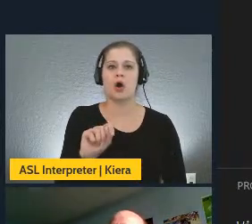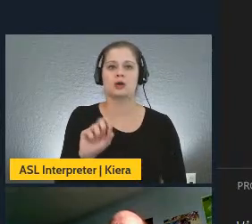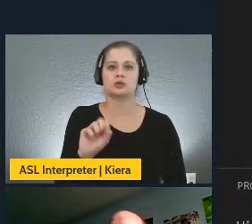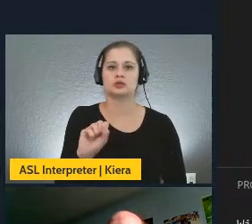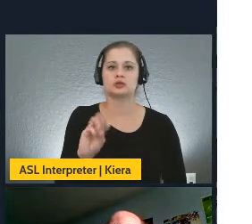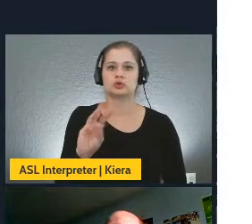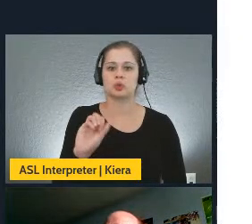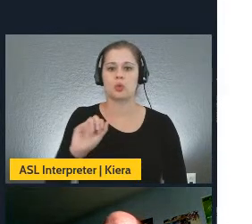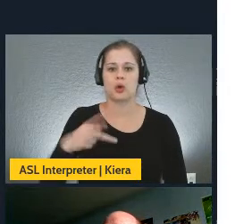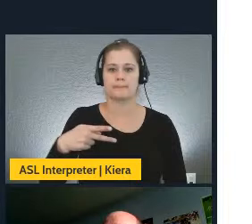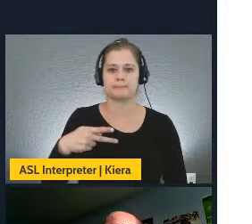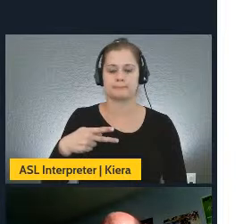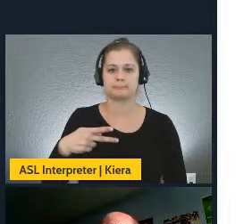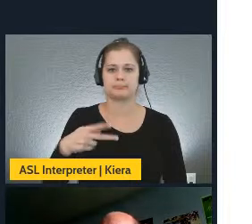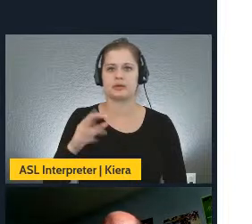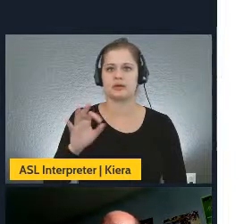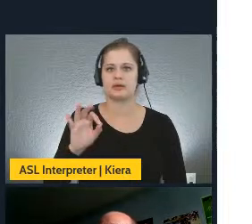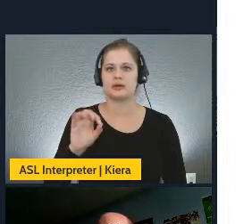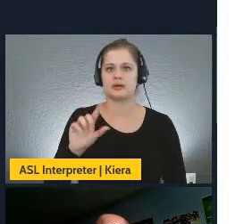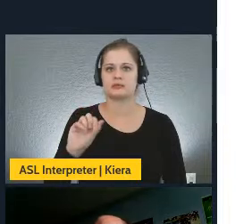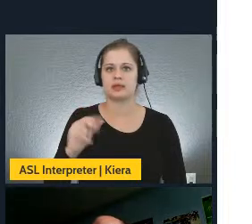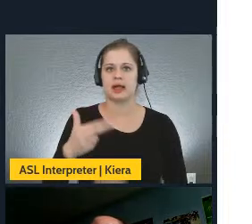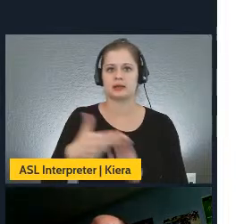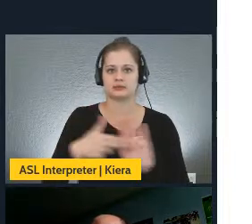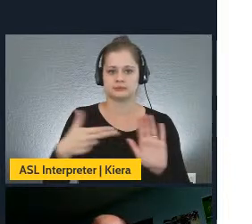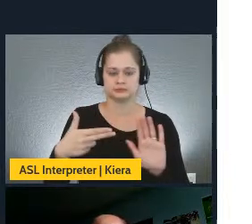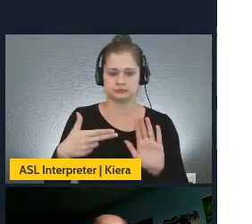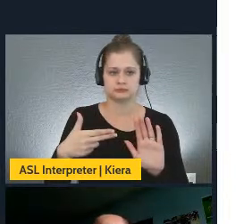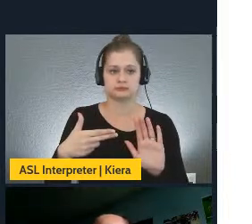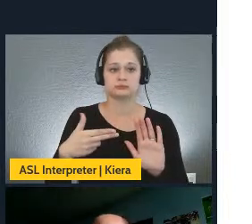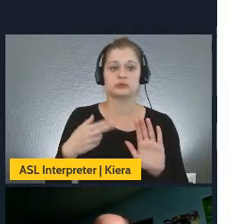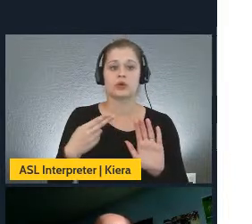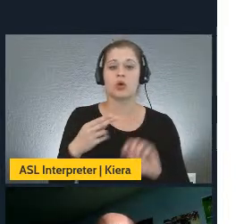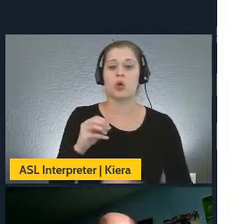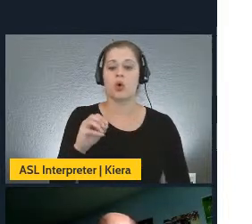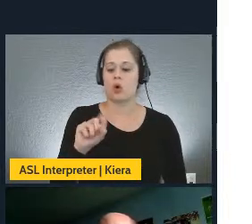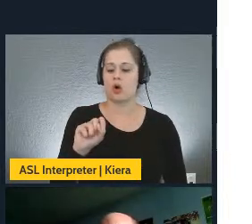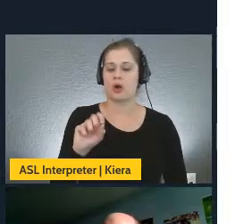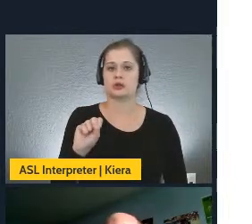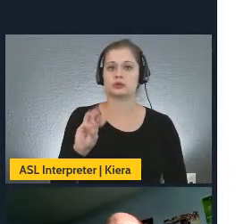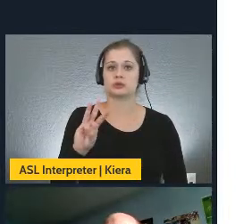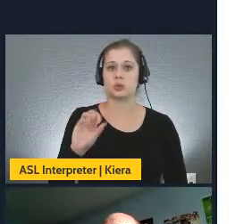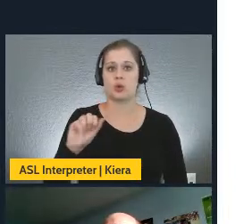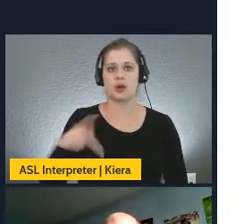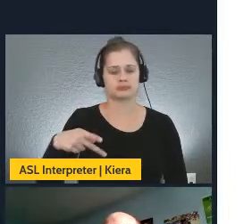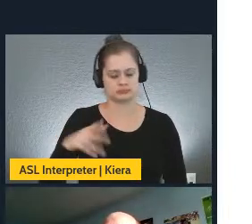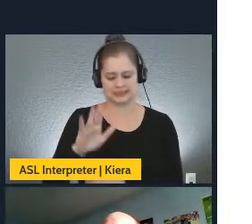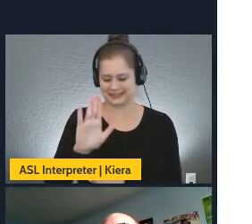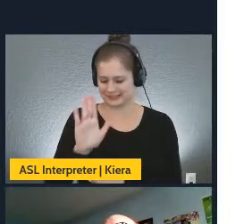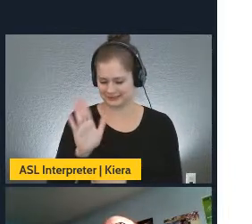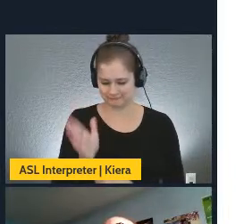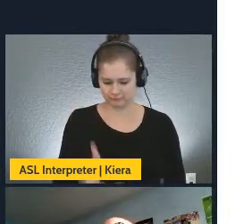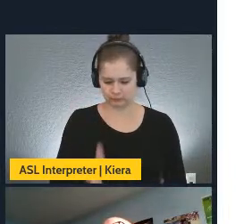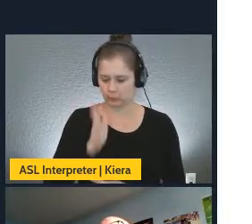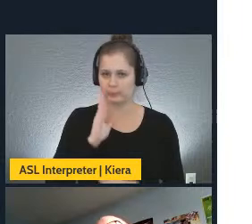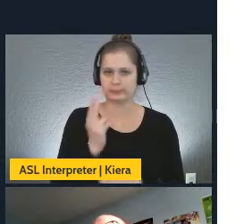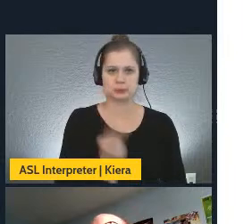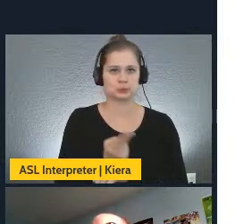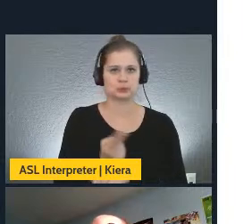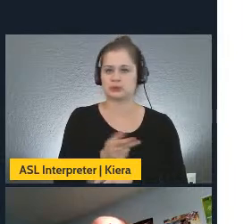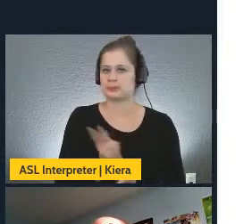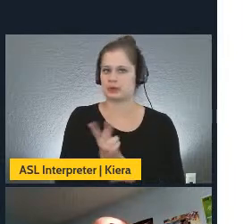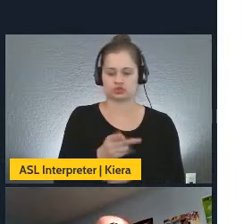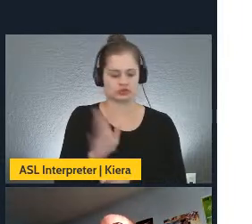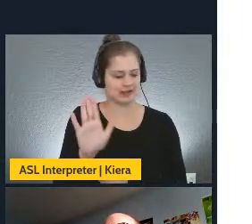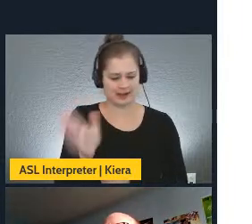flag here. And the hot swap, we all know, can never be used in production. But